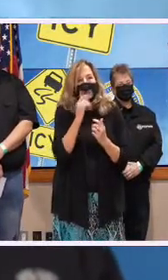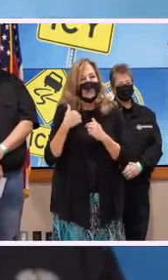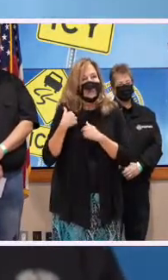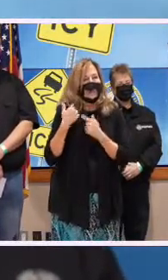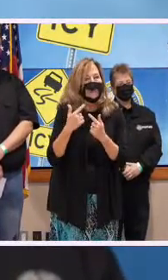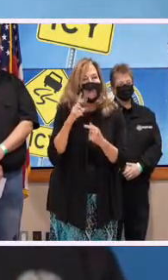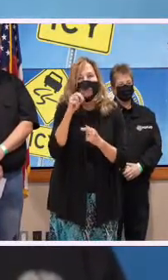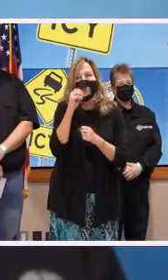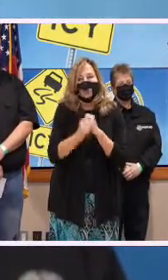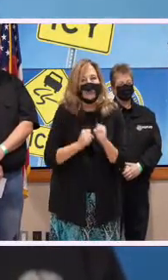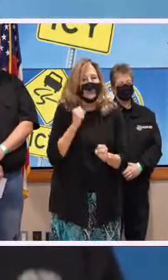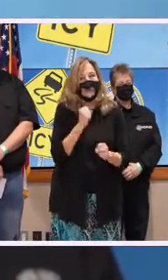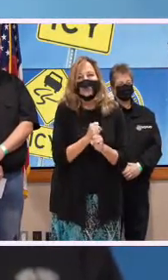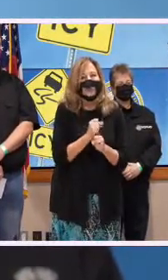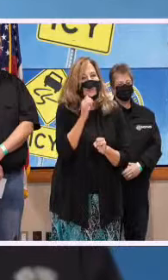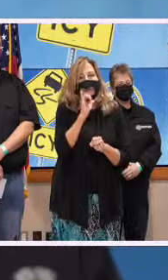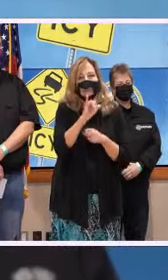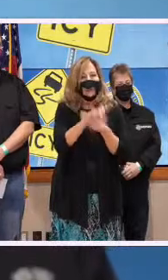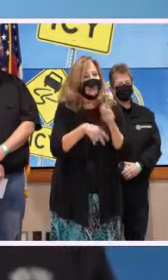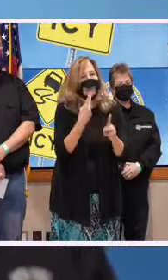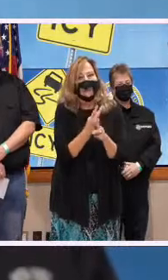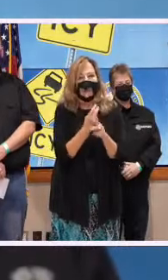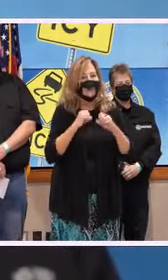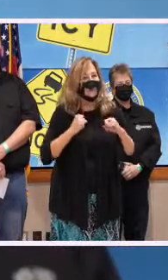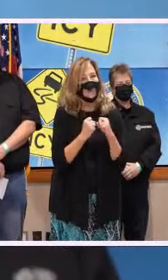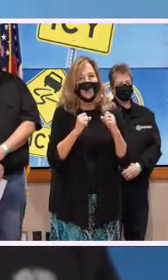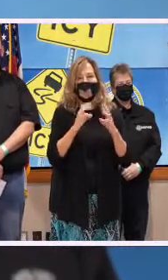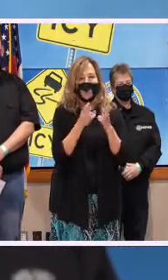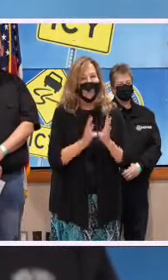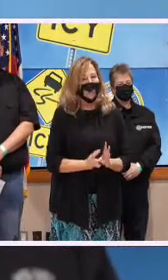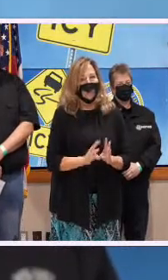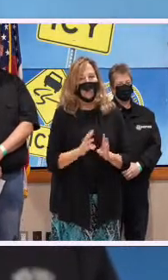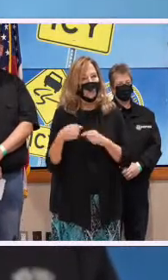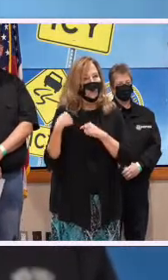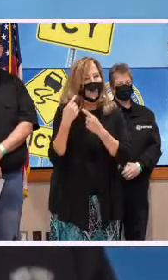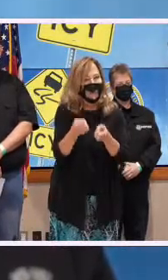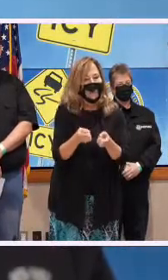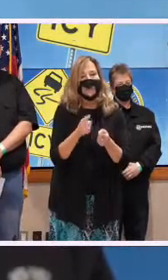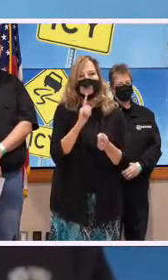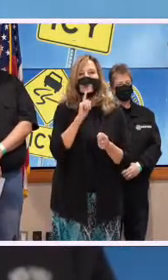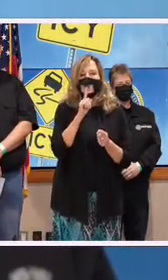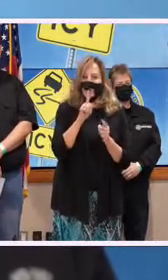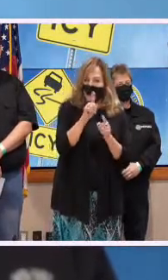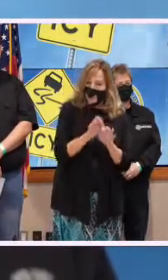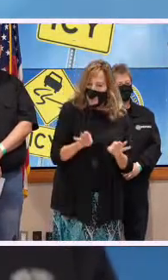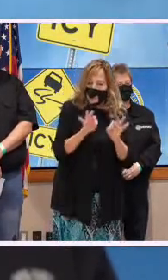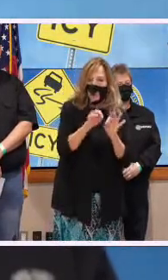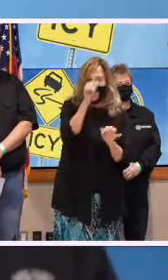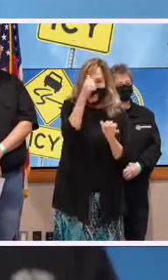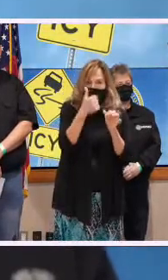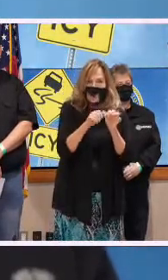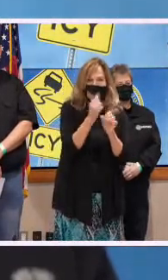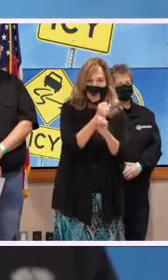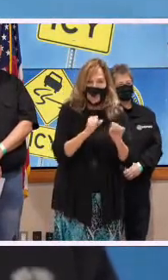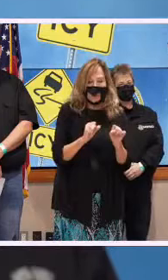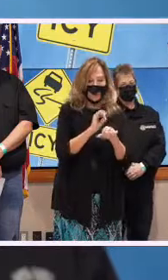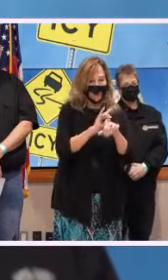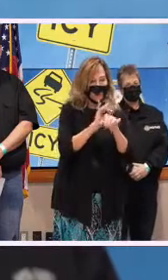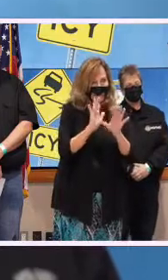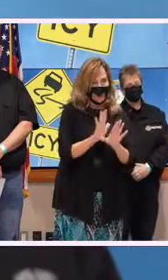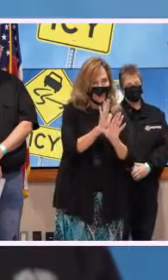we've had those type of temperatures. So we're going to be focusing on Sunday night all the way through